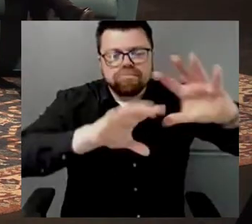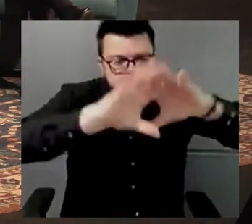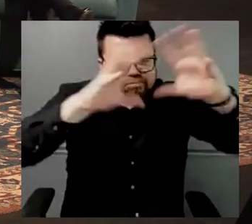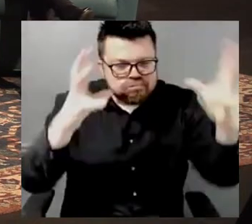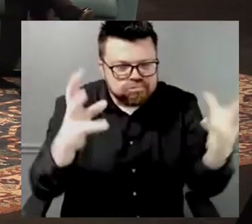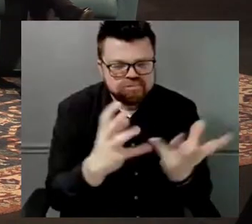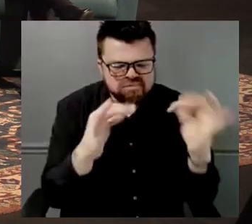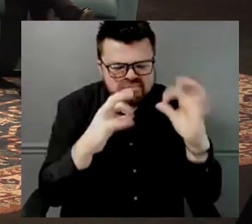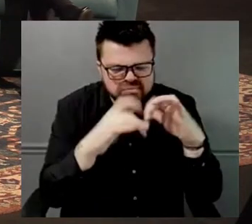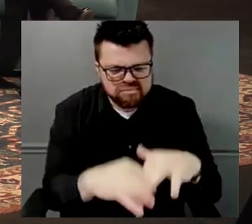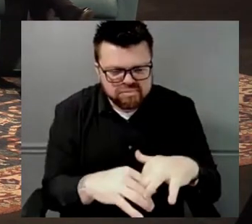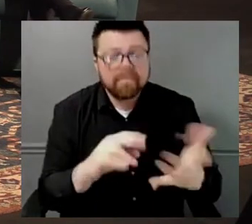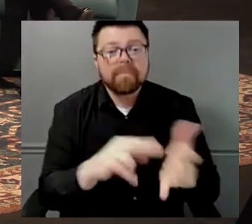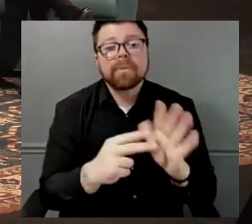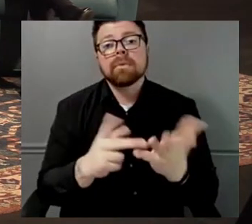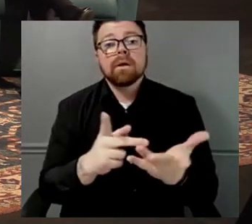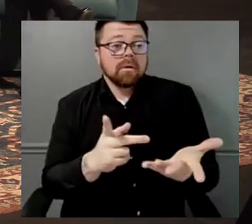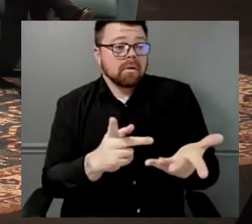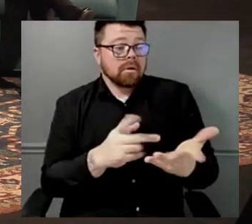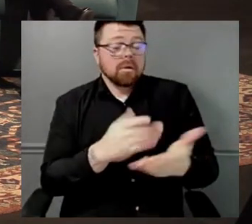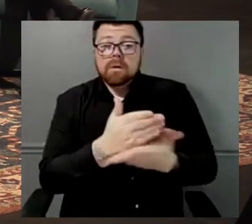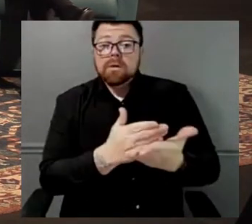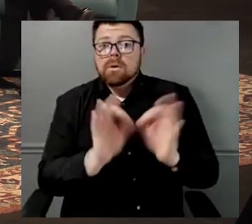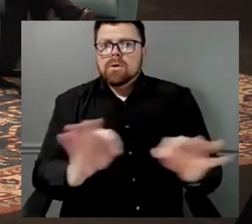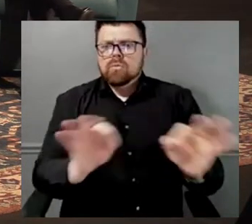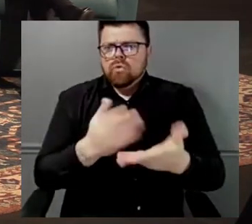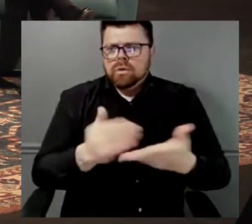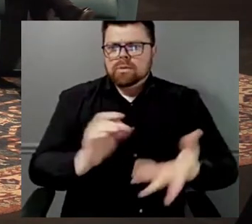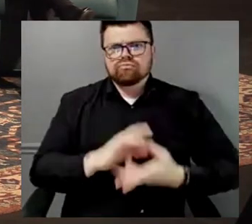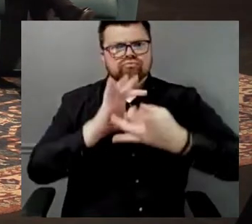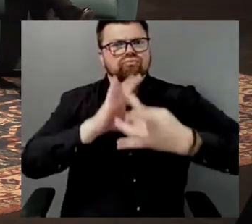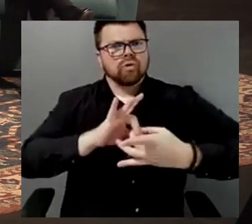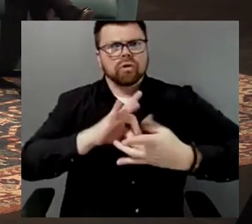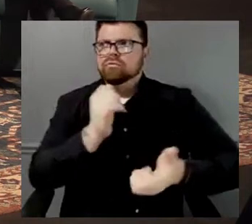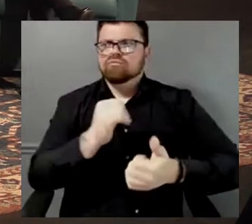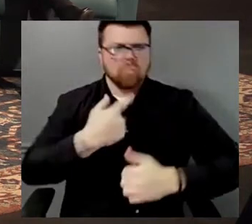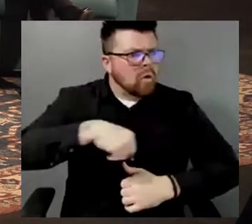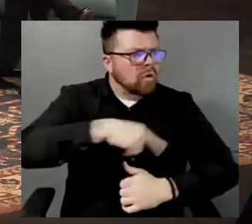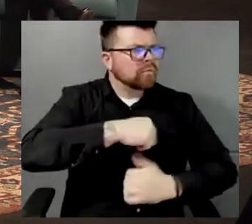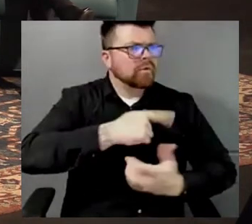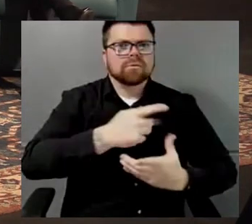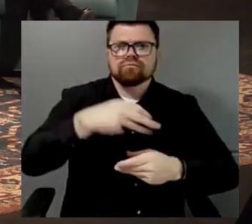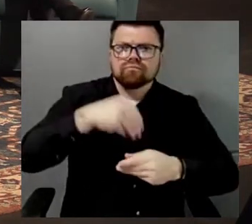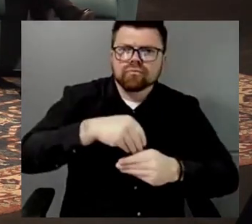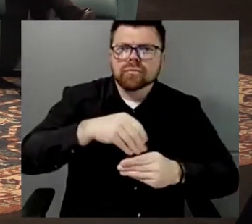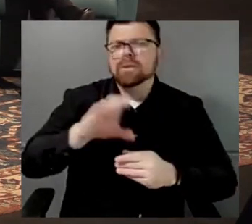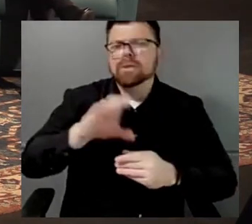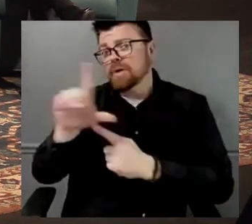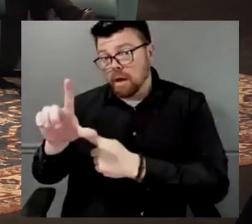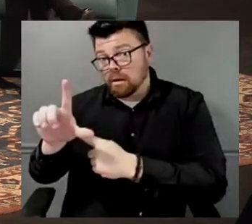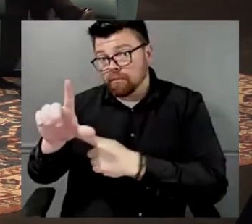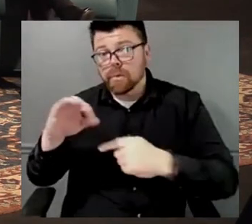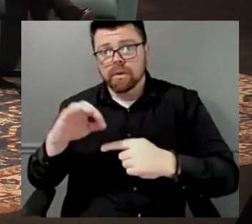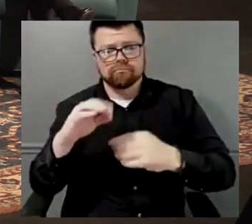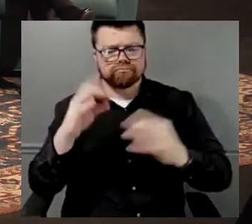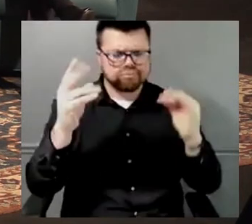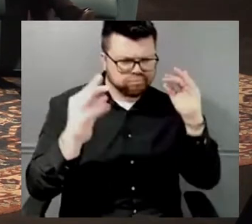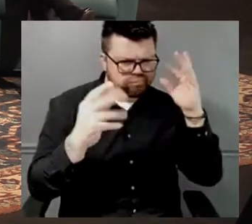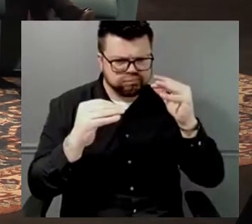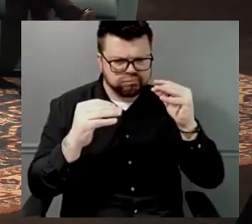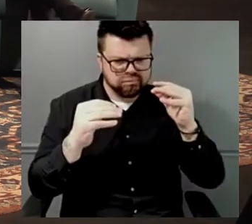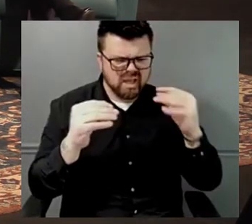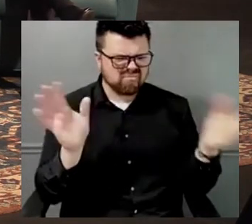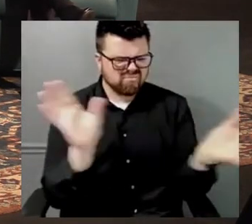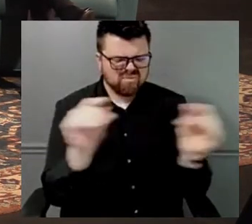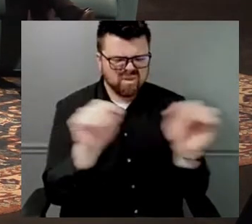you've already named some of the core elements of what all of us here who are involved in the work of civic learning think of when we talk about that phrase. Most